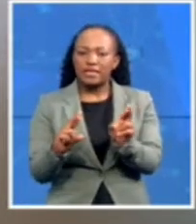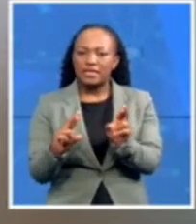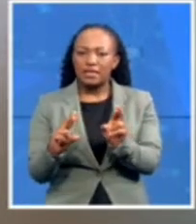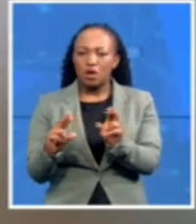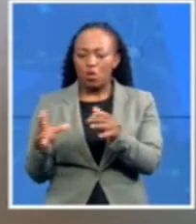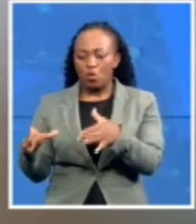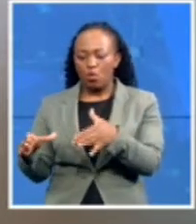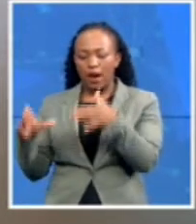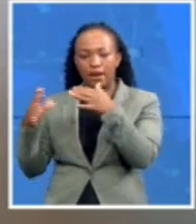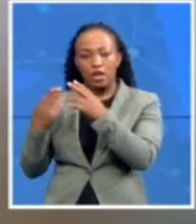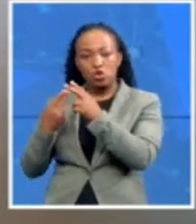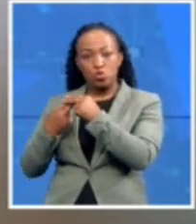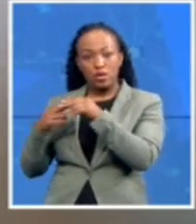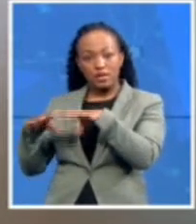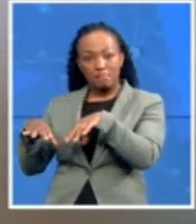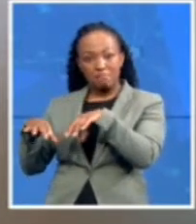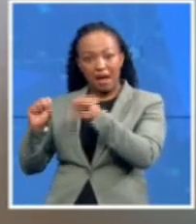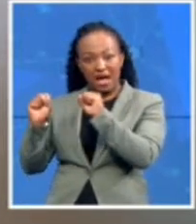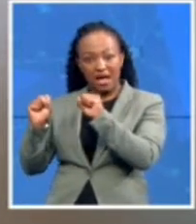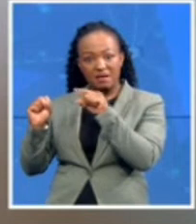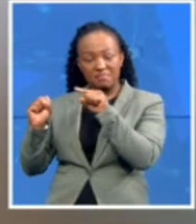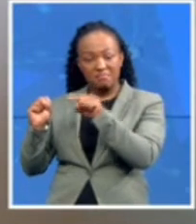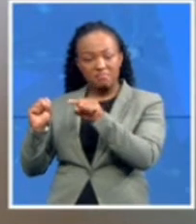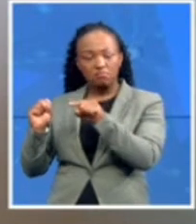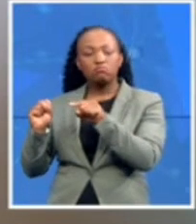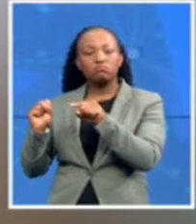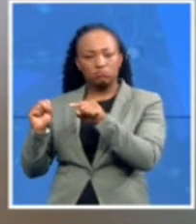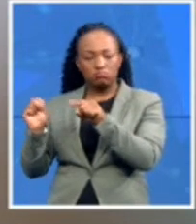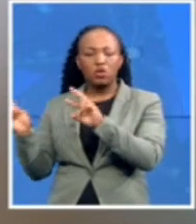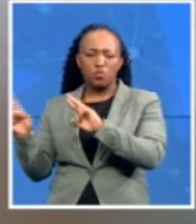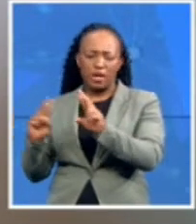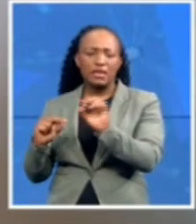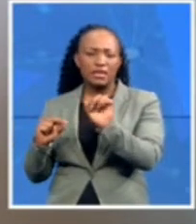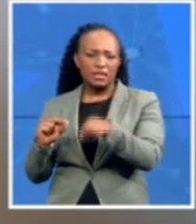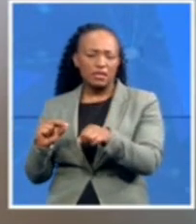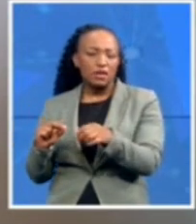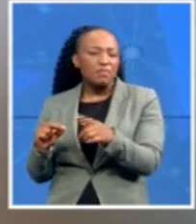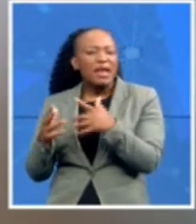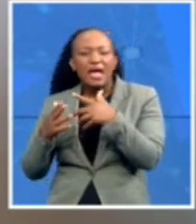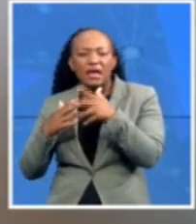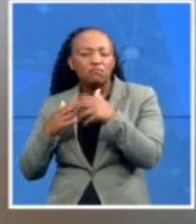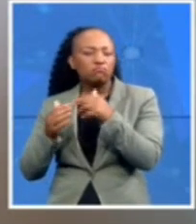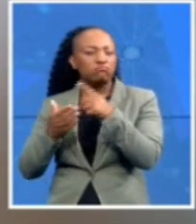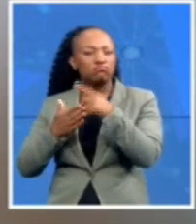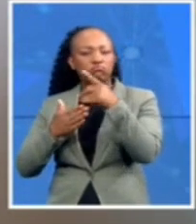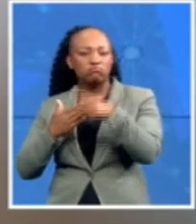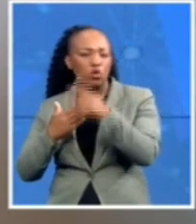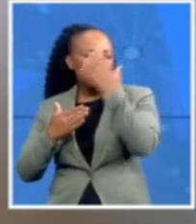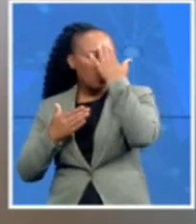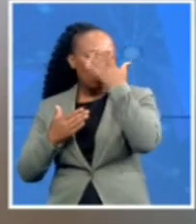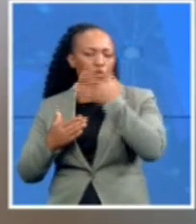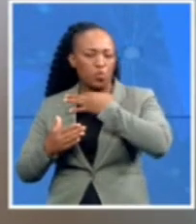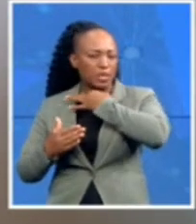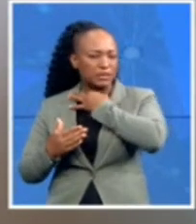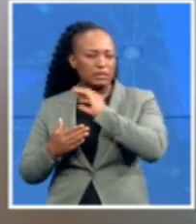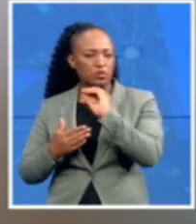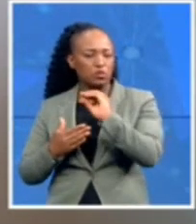complex project, there is some risk, but we have put in place all the necessary steps that we